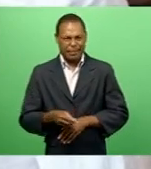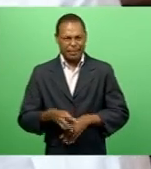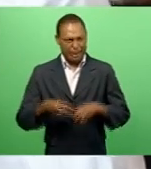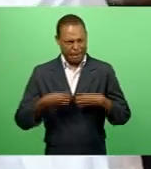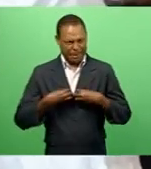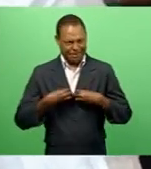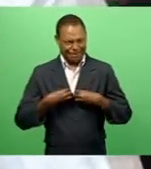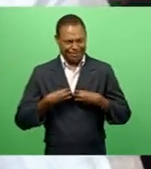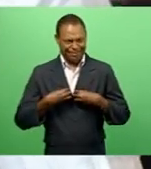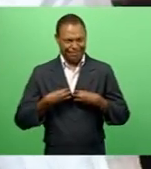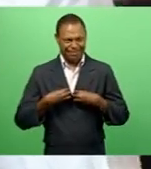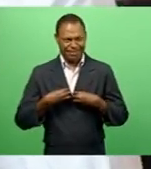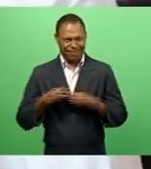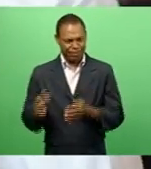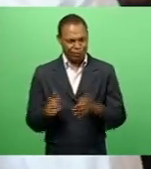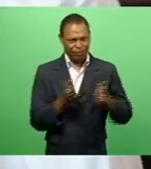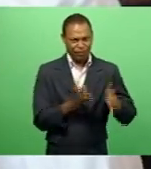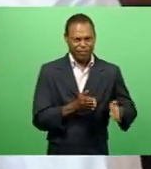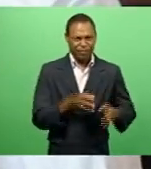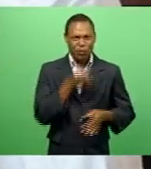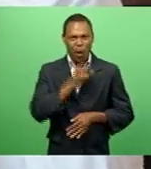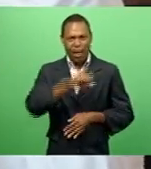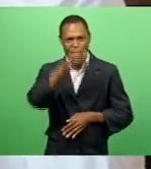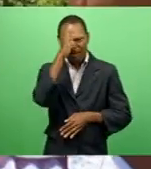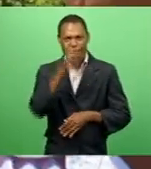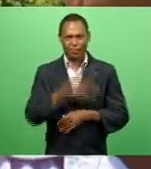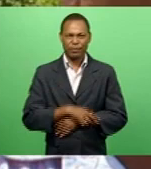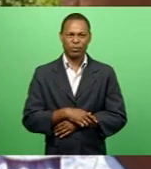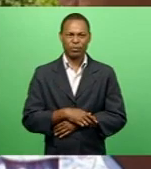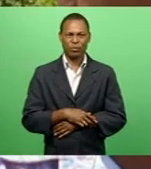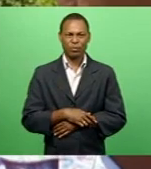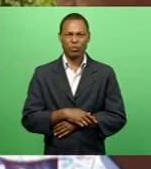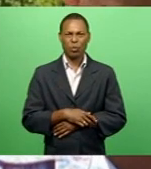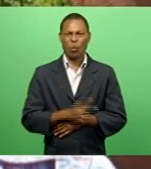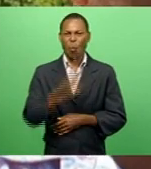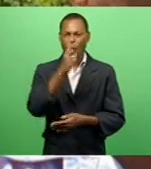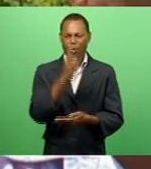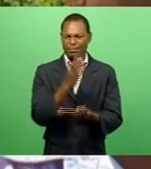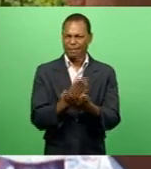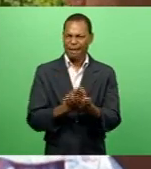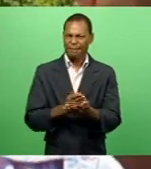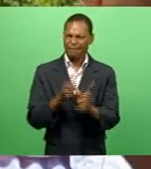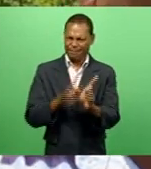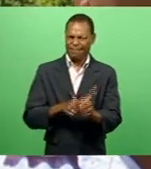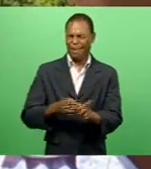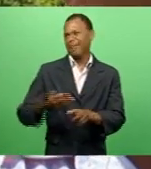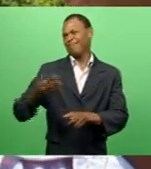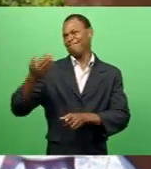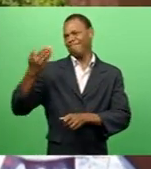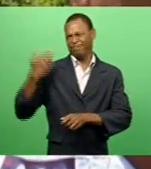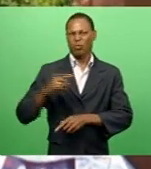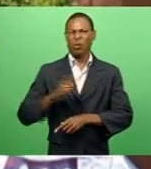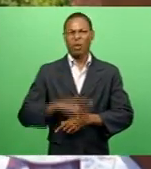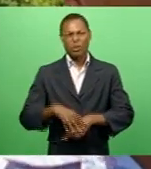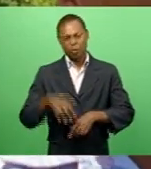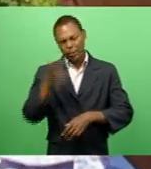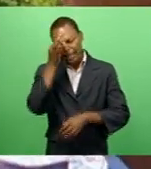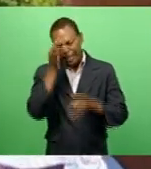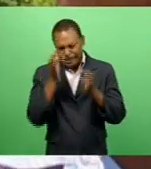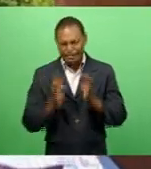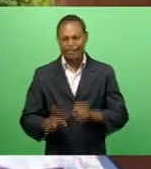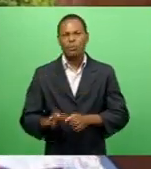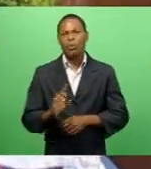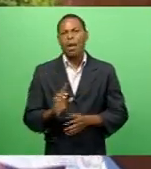in Kandavu. We came in about a year and a half ago, and we decided to run this as a